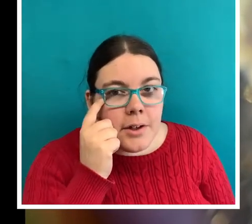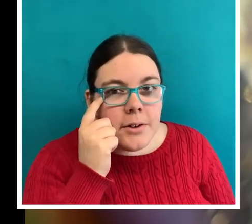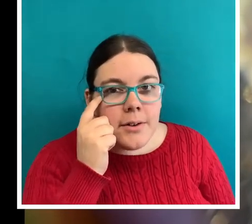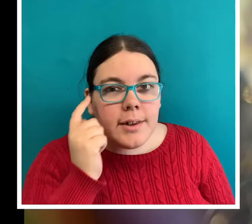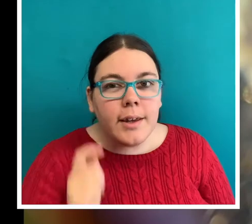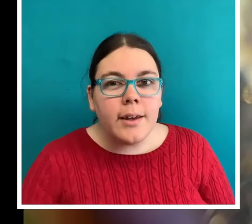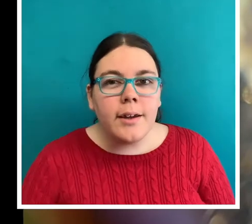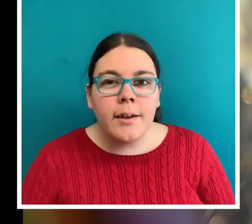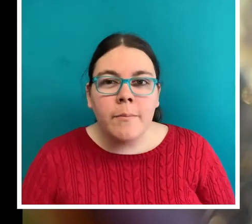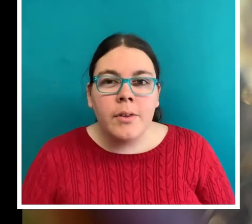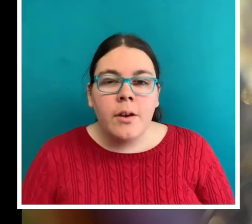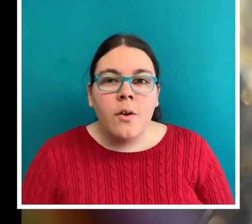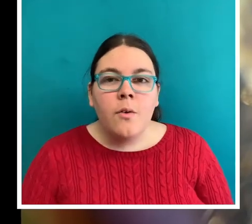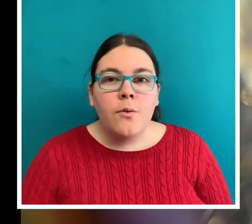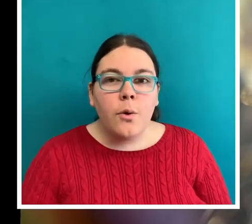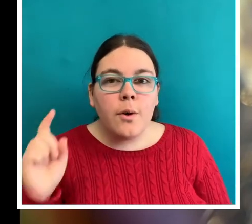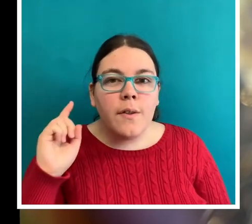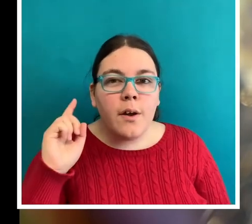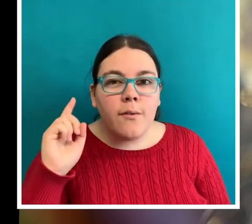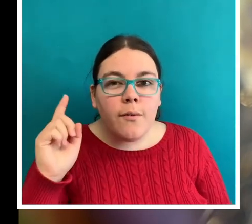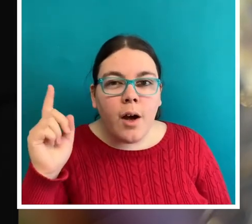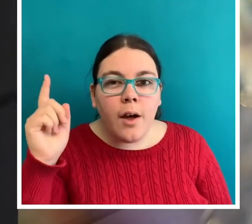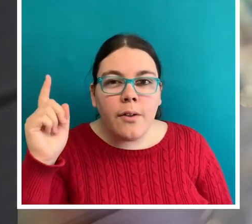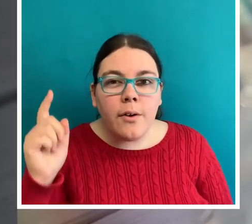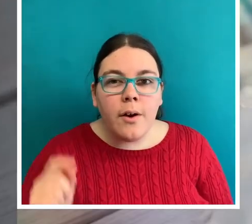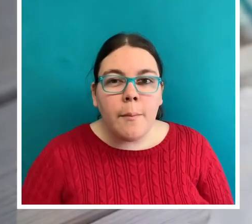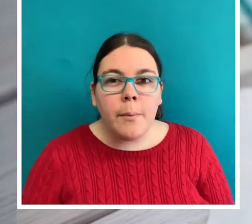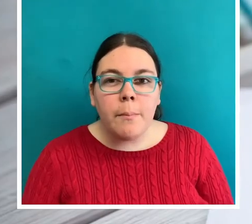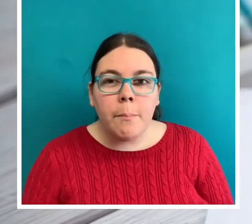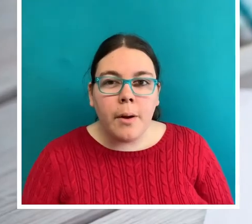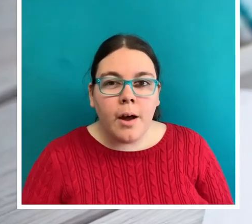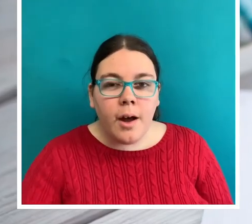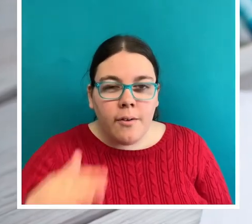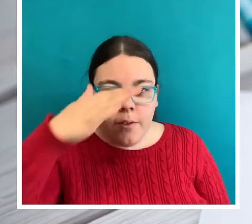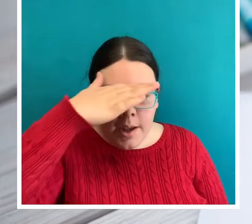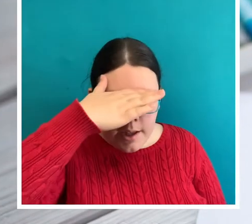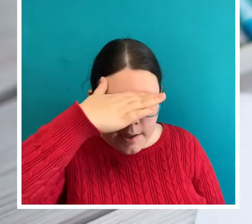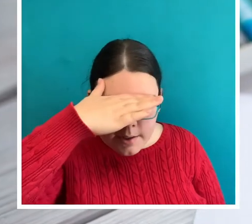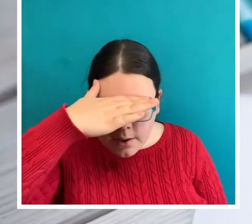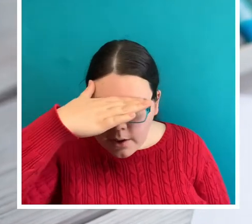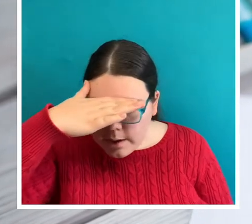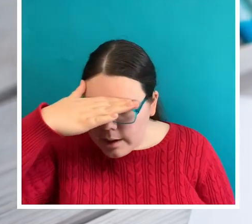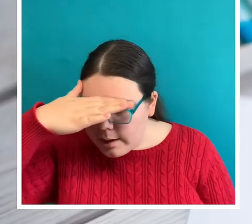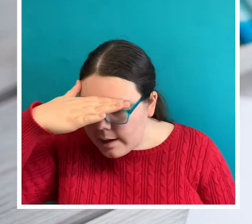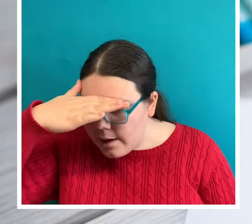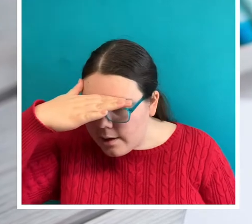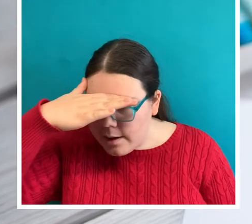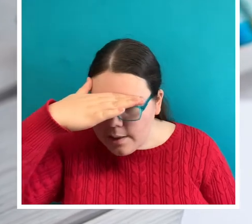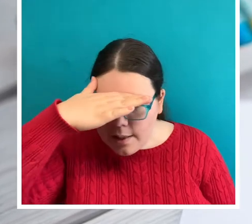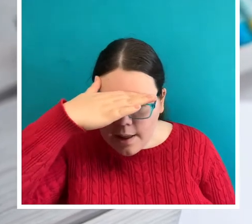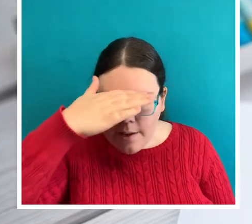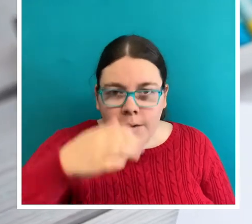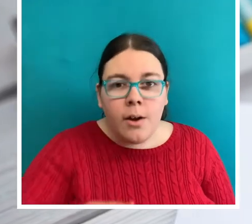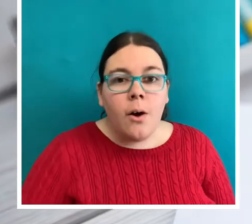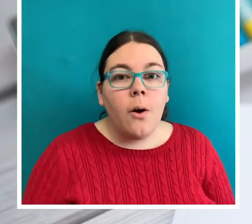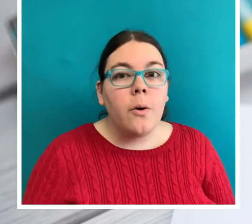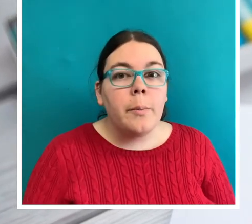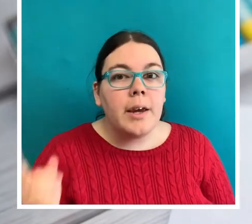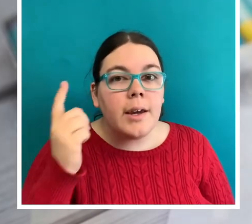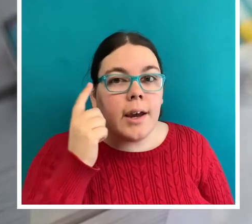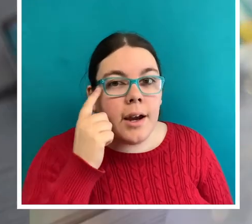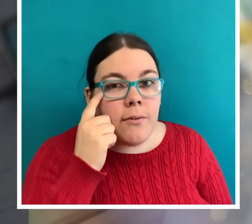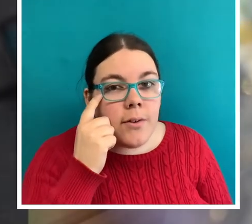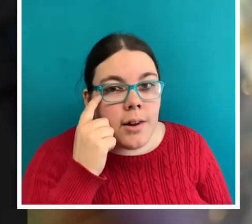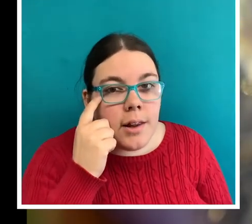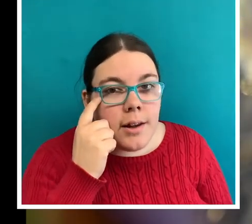what you see for the father up above is looking down in love oh